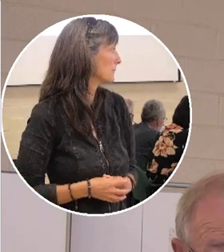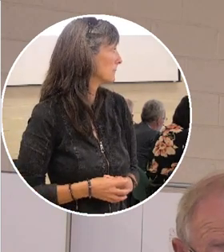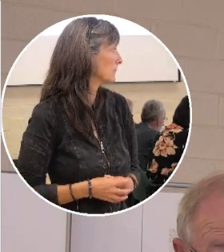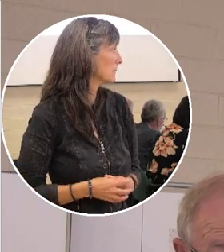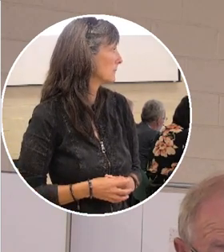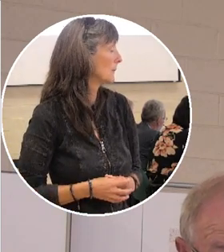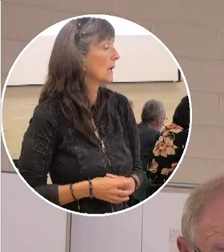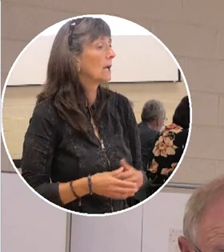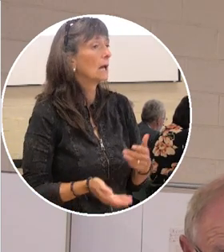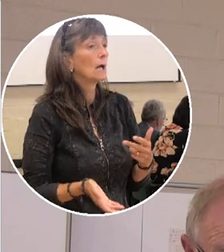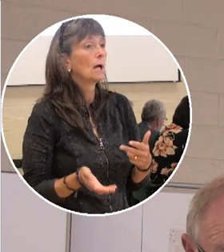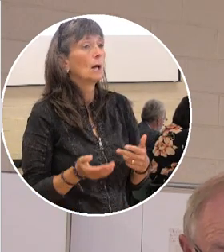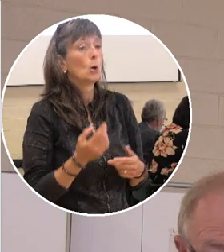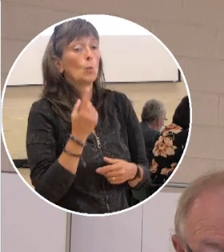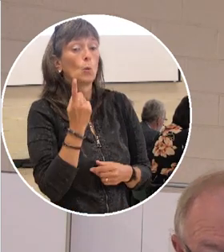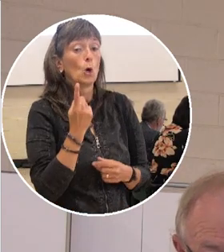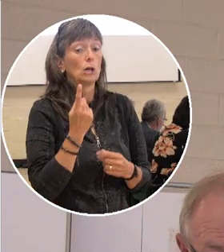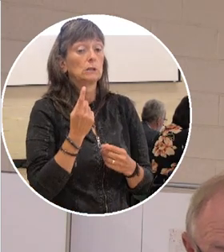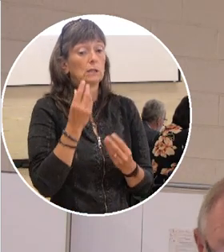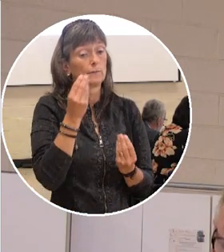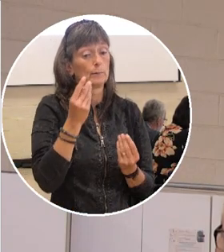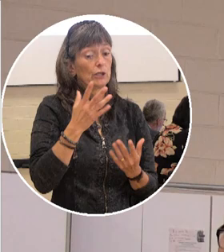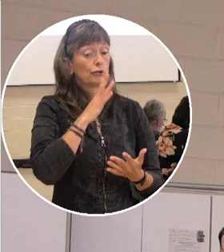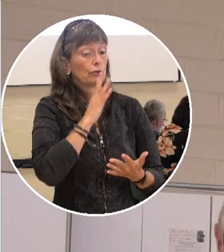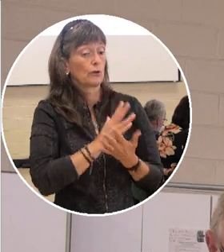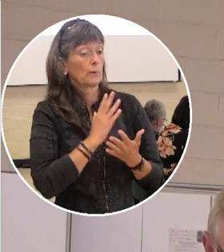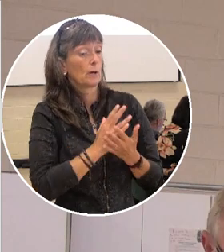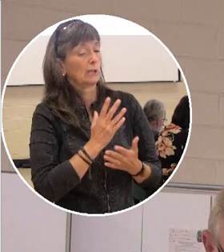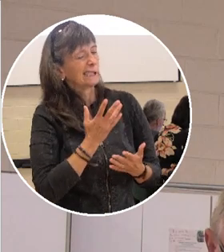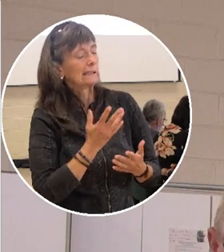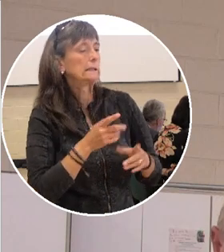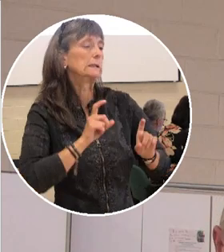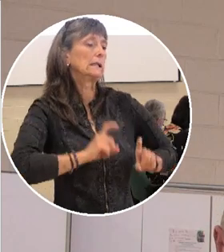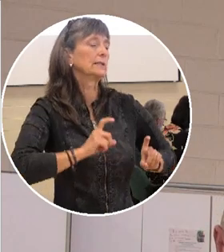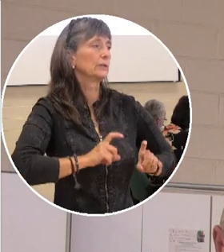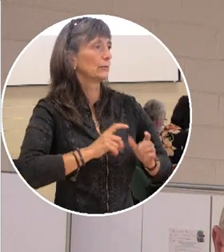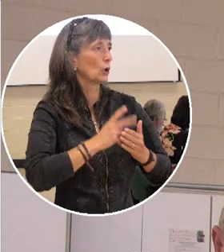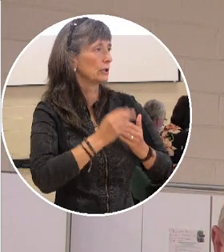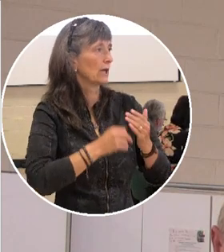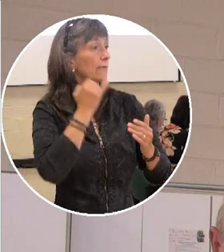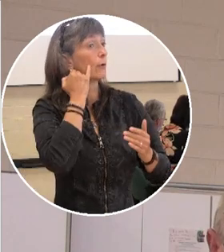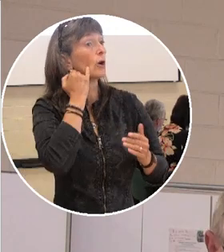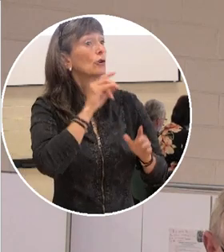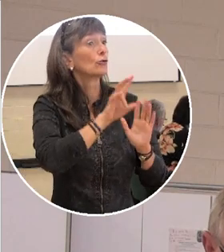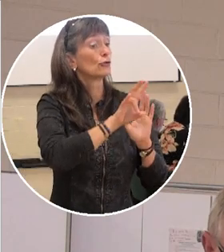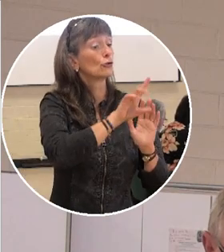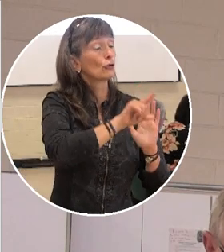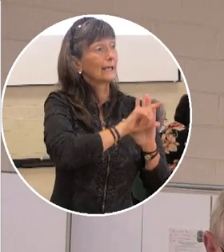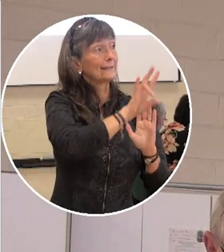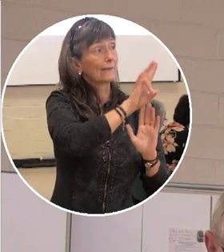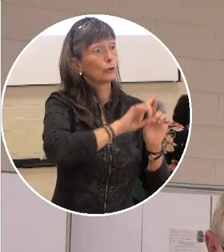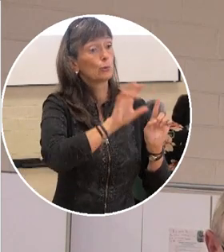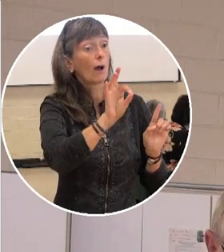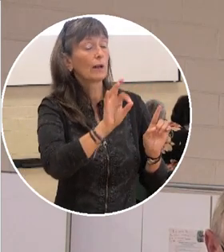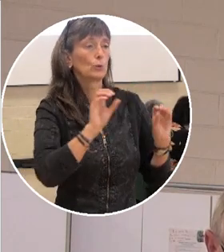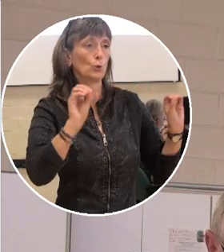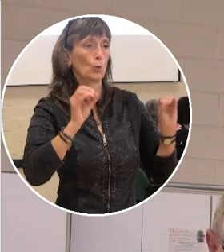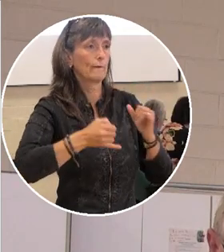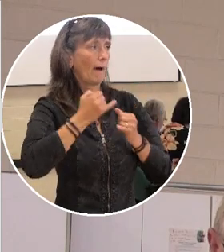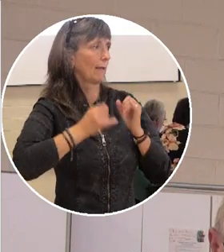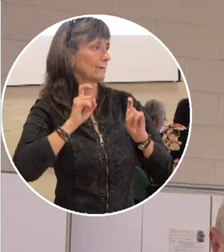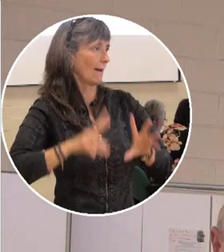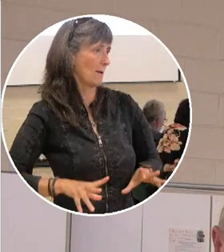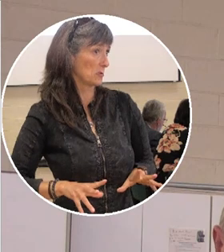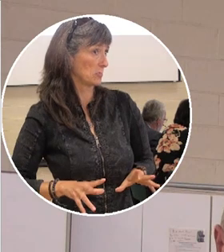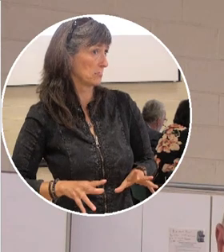We have an item on a pilot project, no final exams in grade 7 to grade 9. The